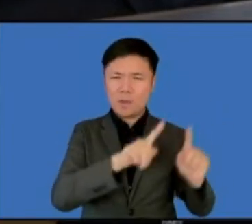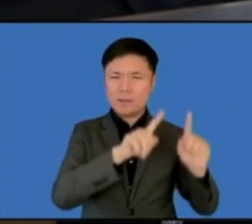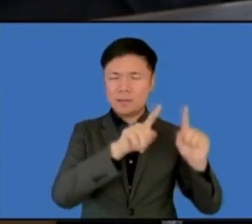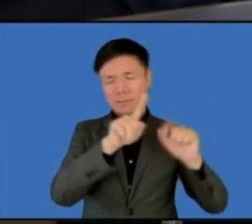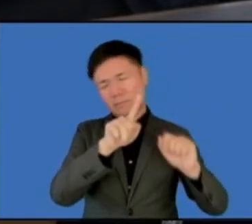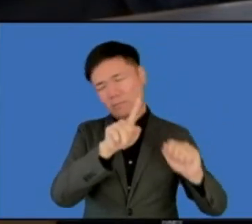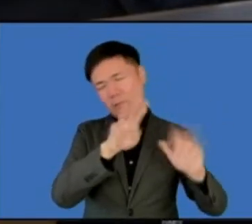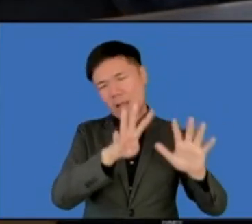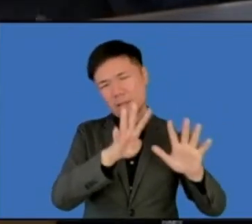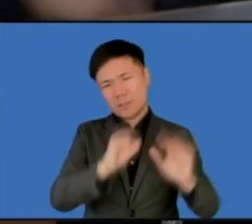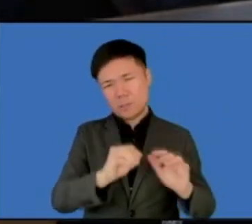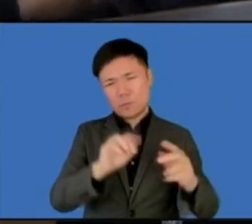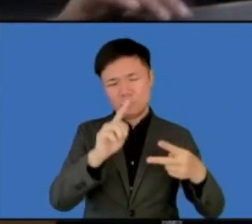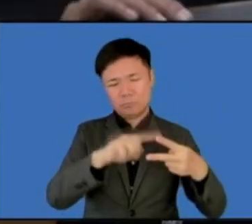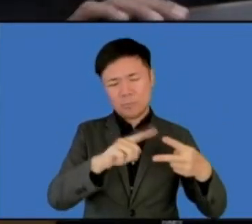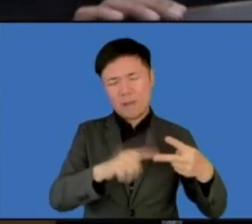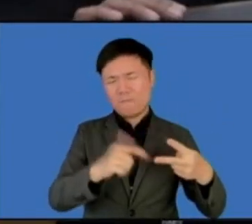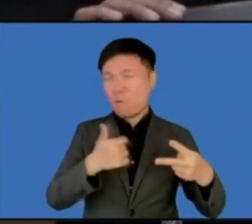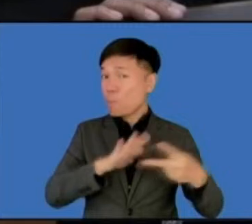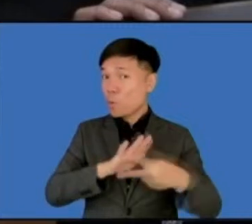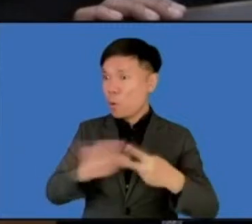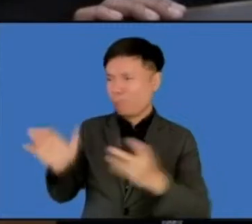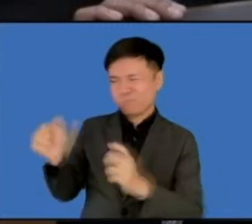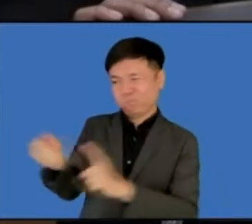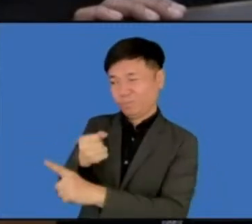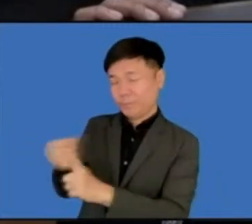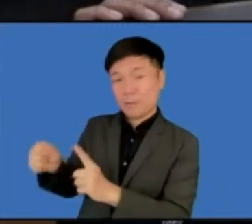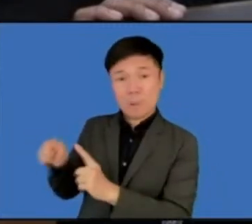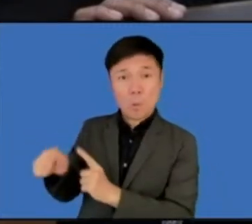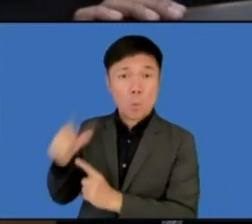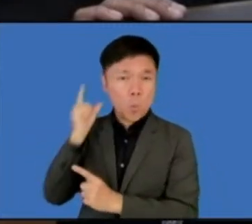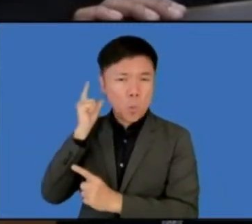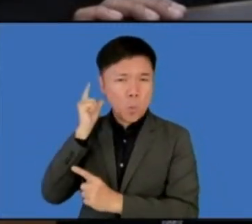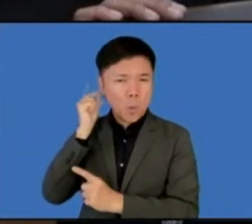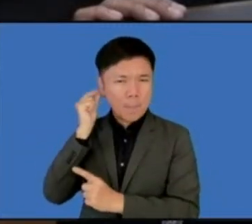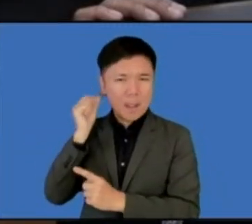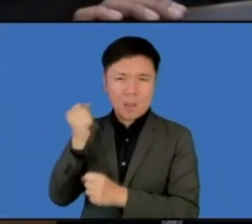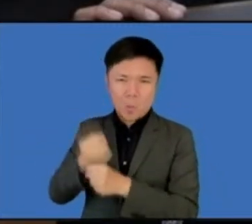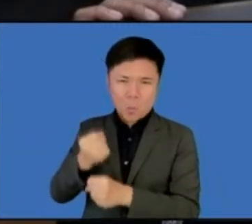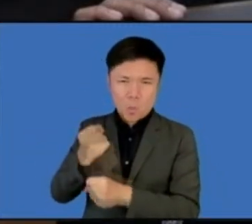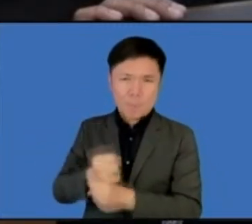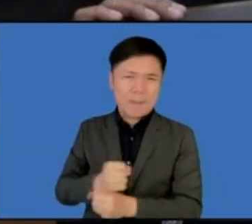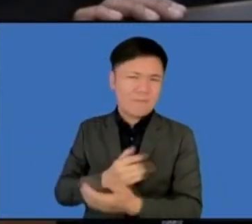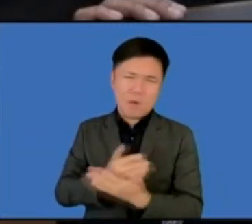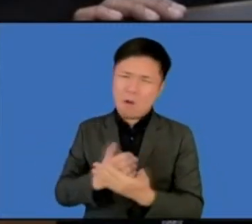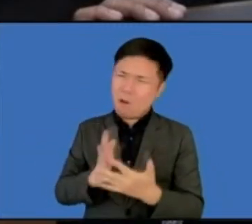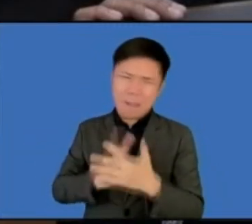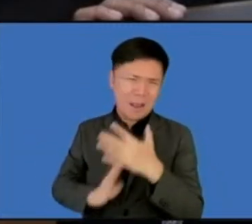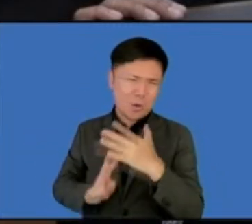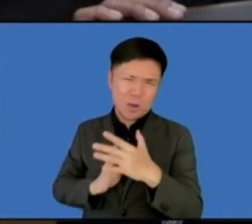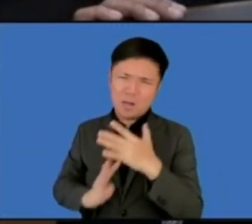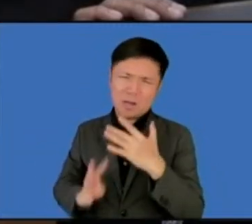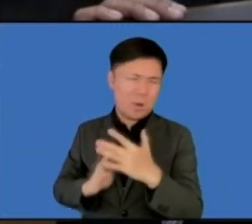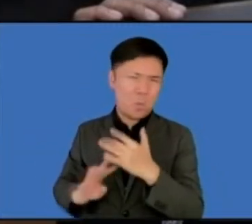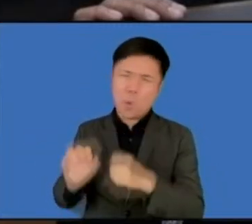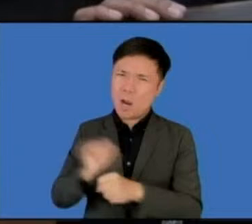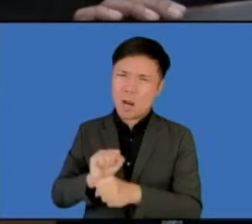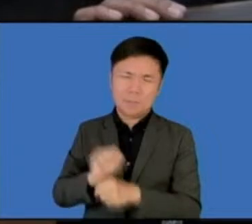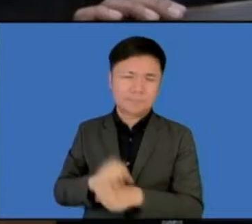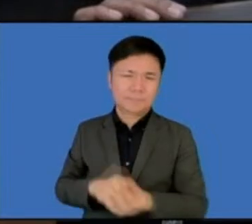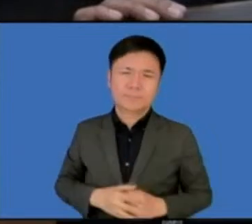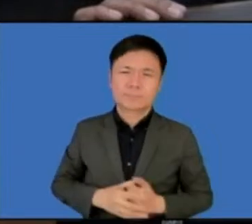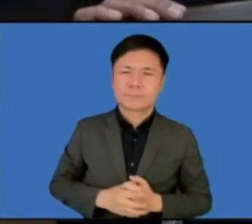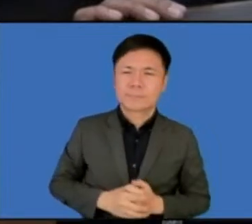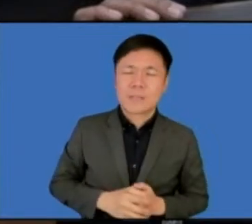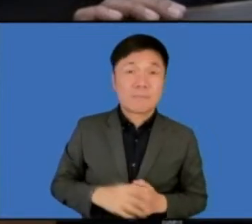against exploitation and violence, ensuring labor rights for all migrant women workers regardless of status by implementing ILO core labor